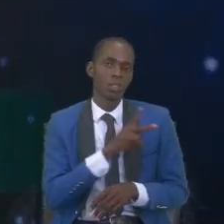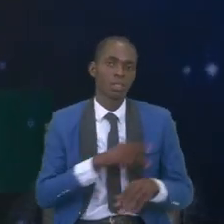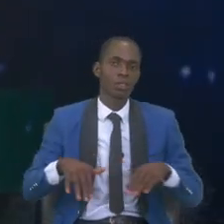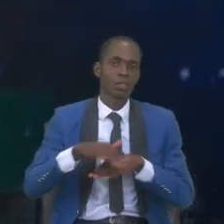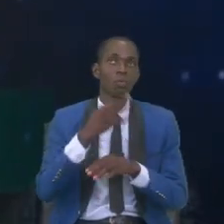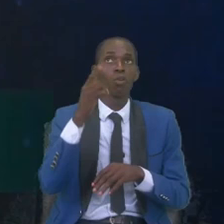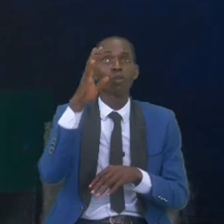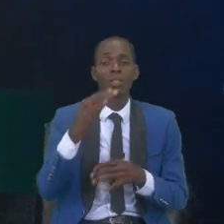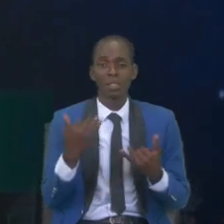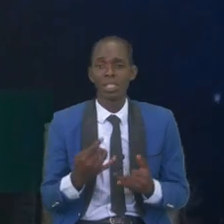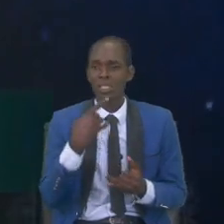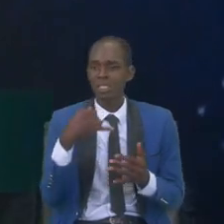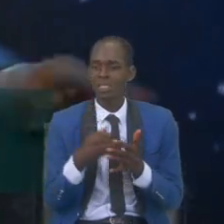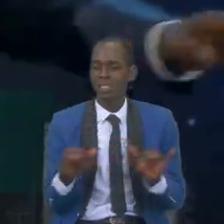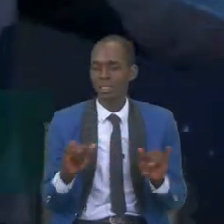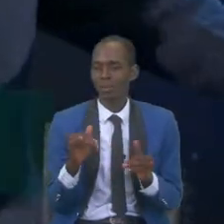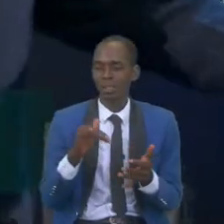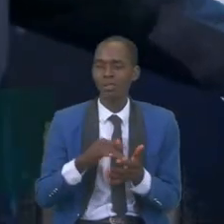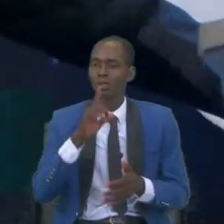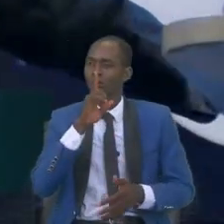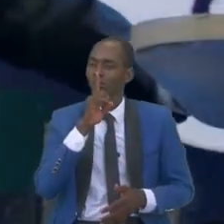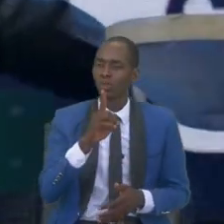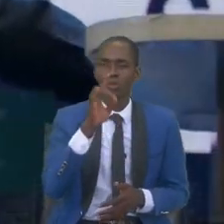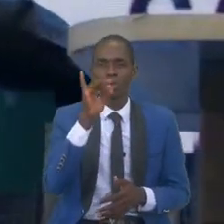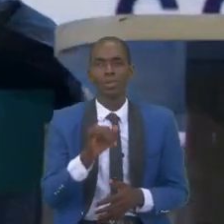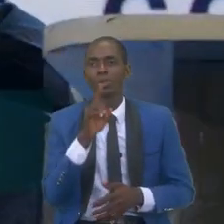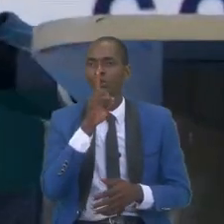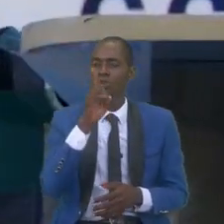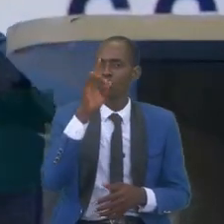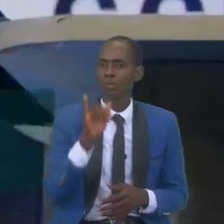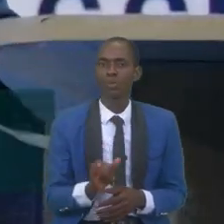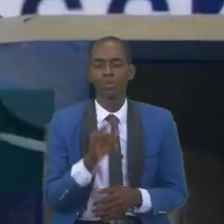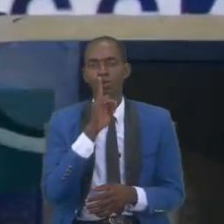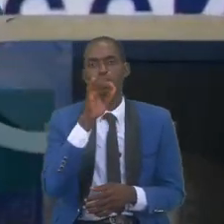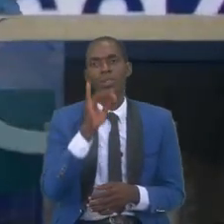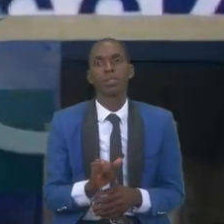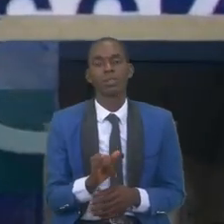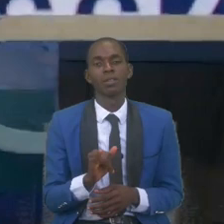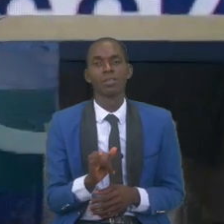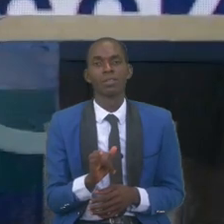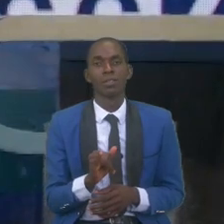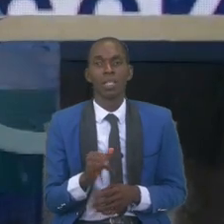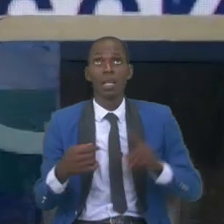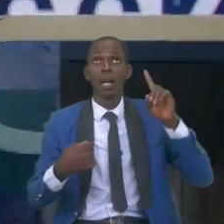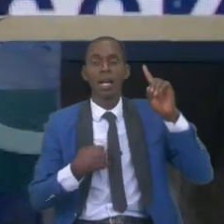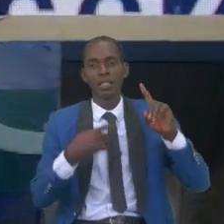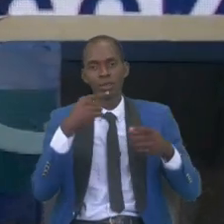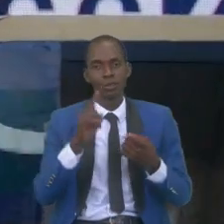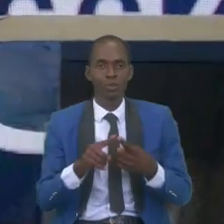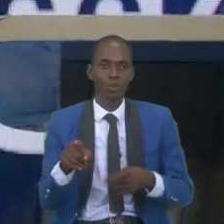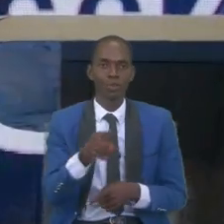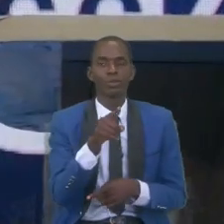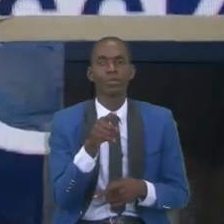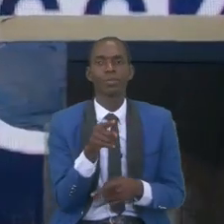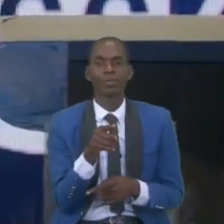certainly, surely, I say unto you, certainly, certainly, verily, verily, truly, truly, I say unto you,